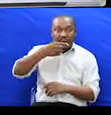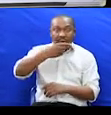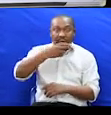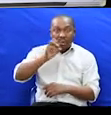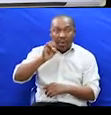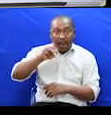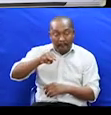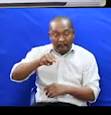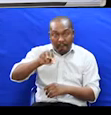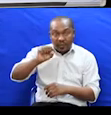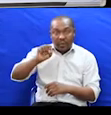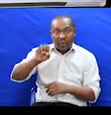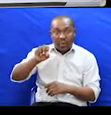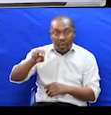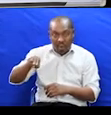Joseph John Thomson,